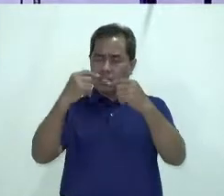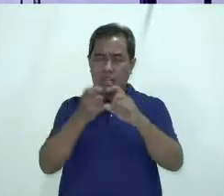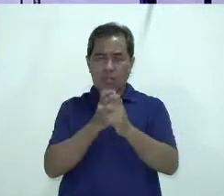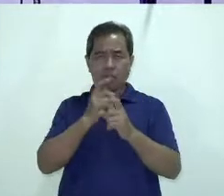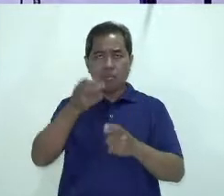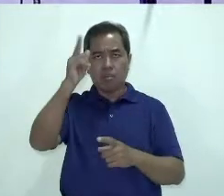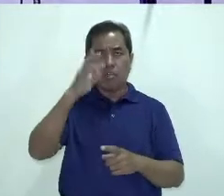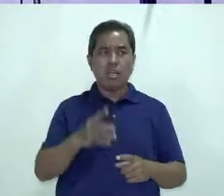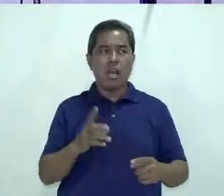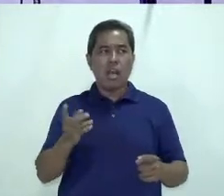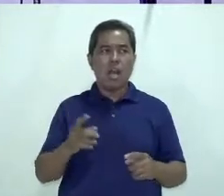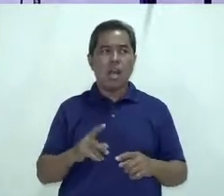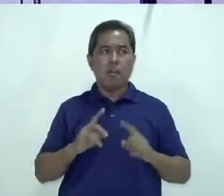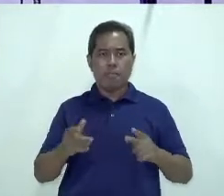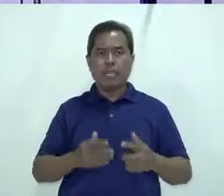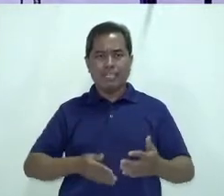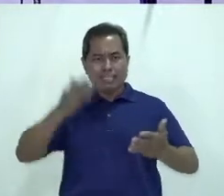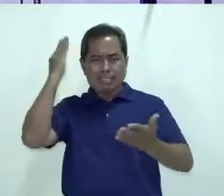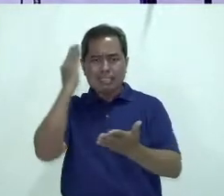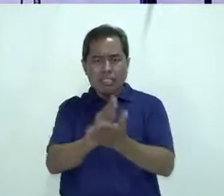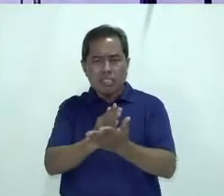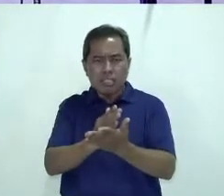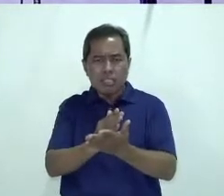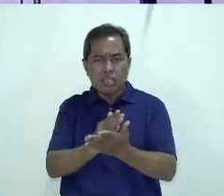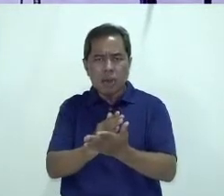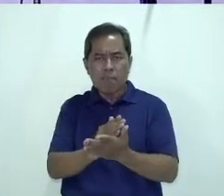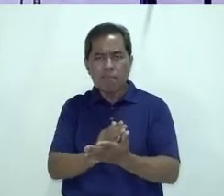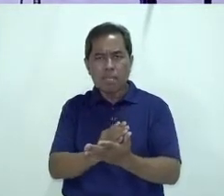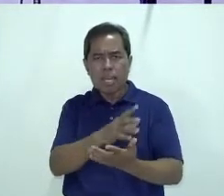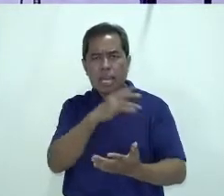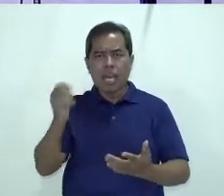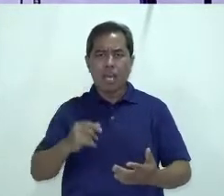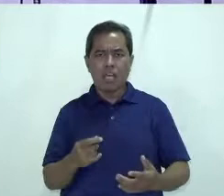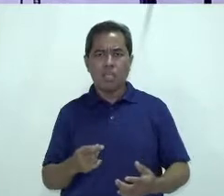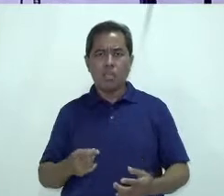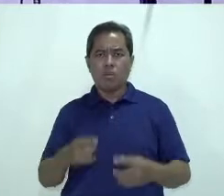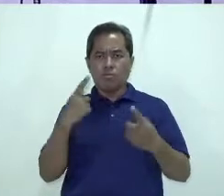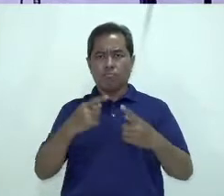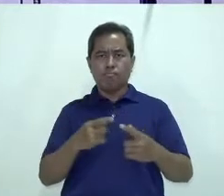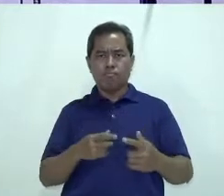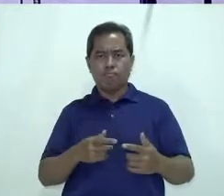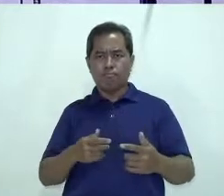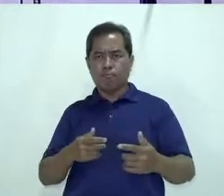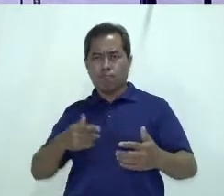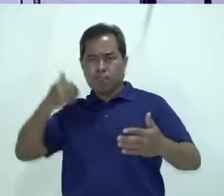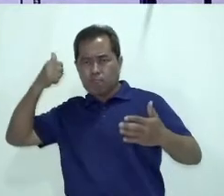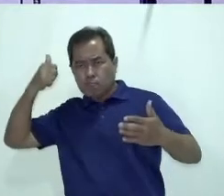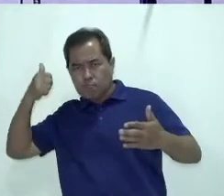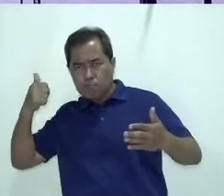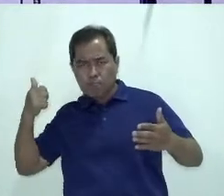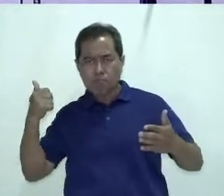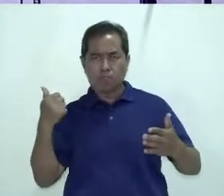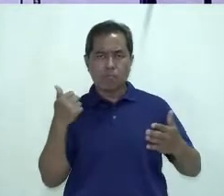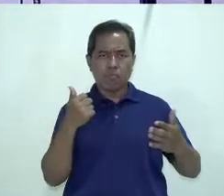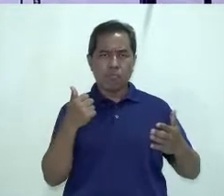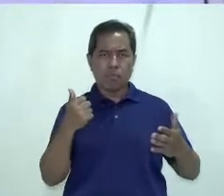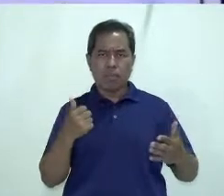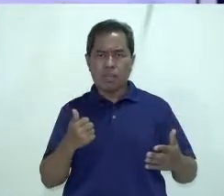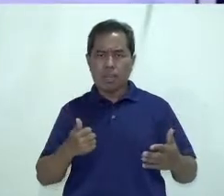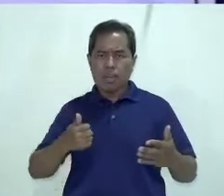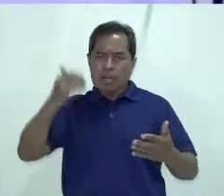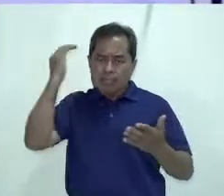after a couple of days, they stopped. And then they rebuked the devil, the demon that was in